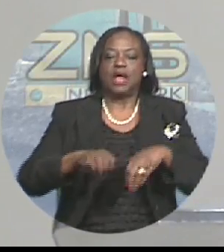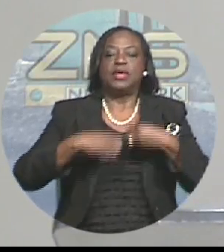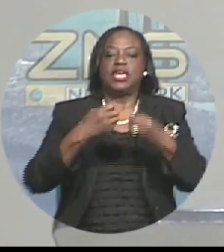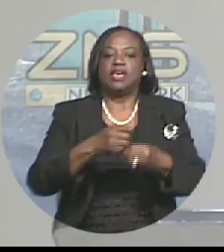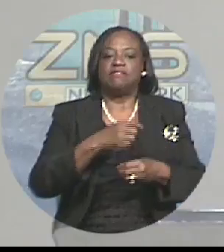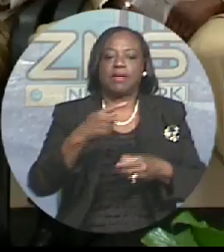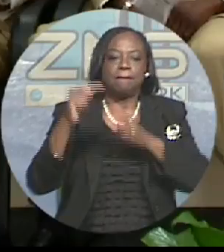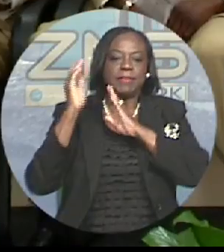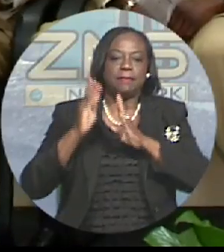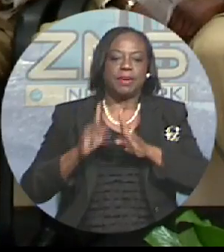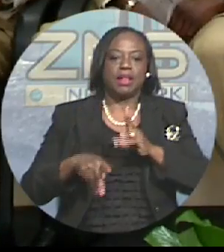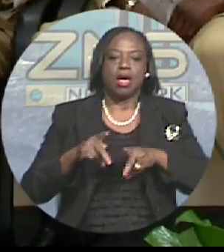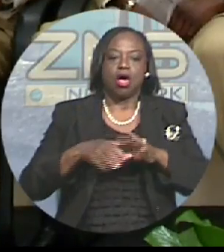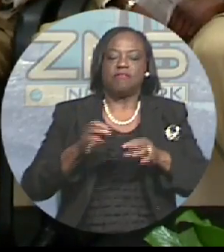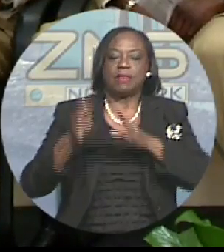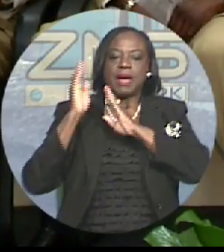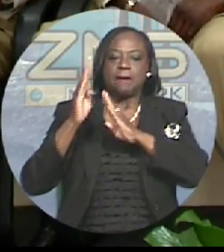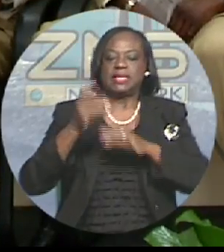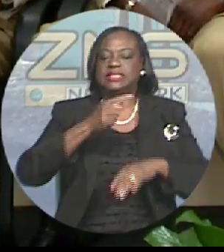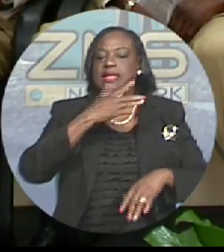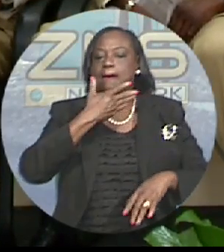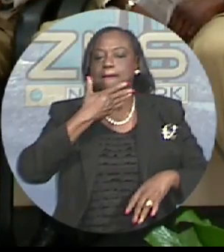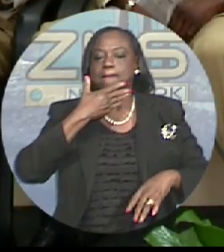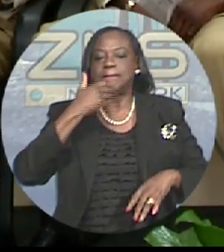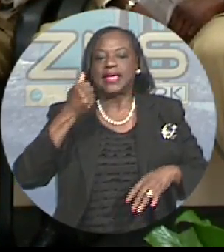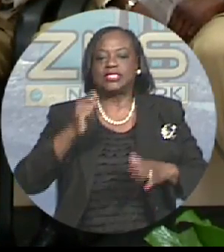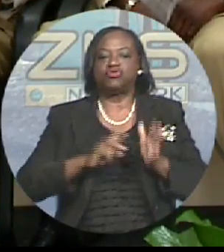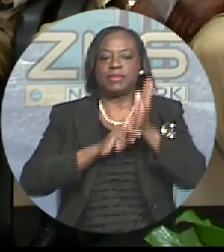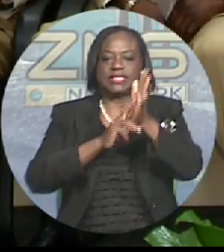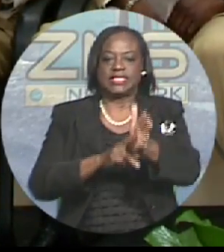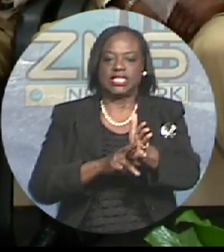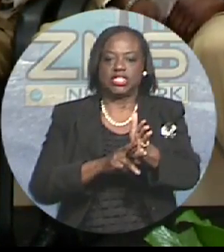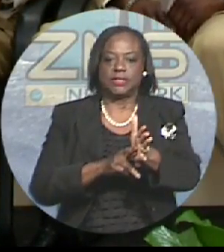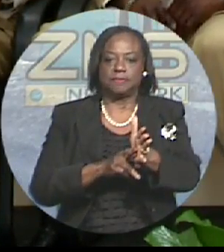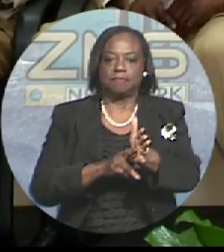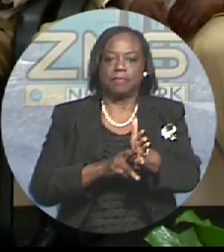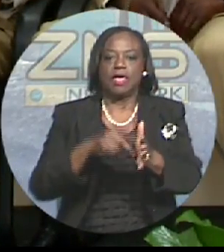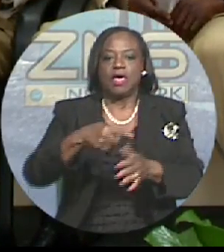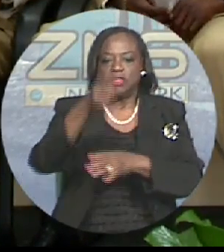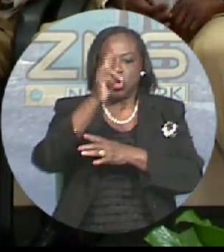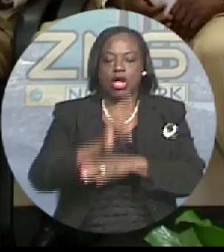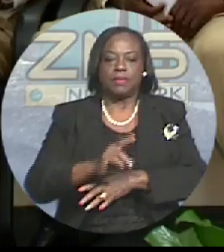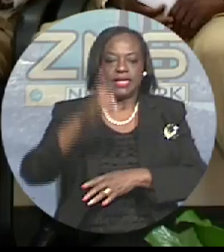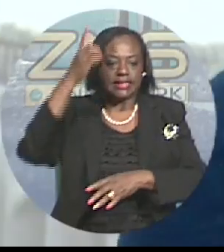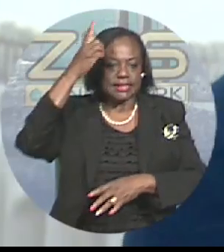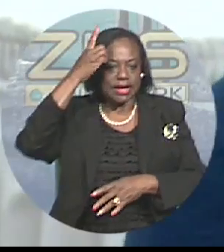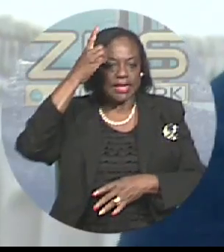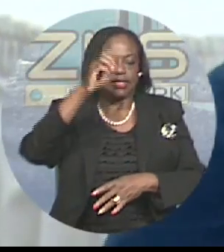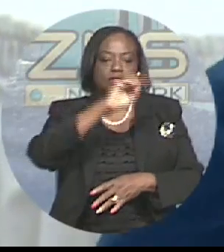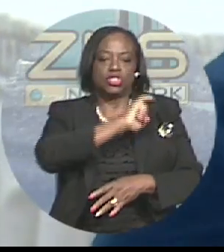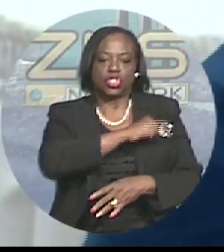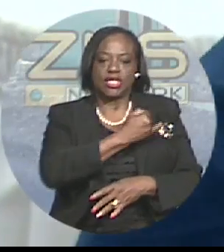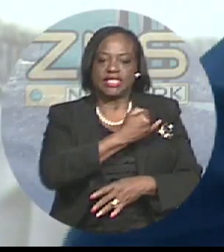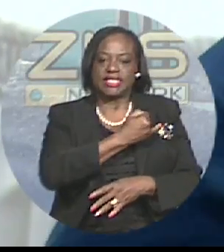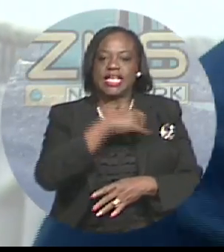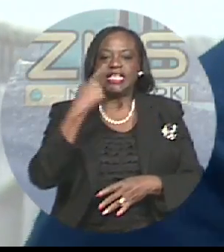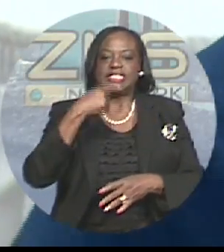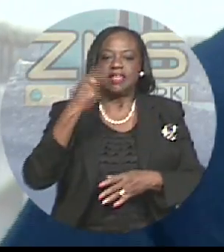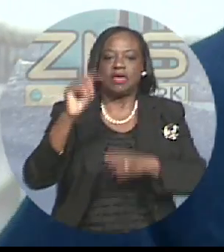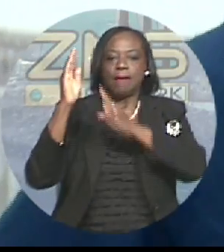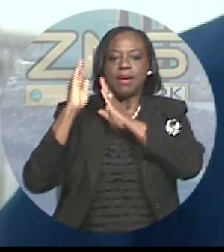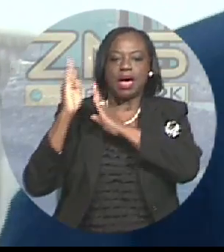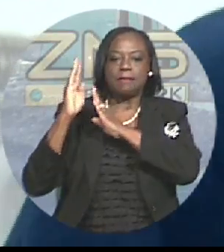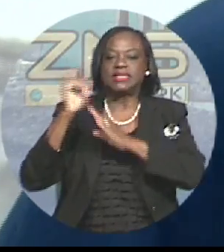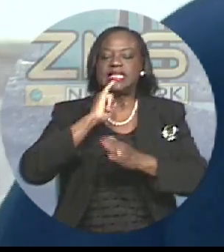best representation. Making the keynote address was the Minister of Youth, Sports and Culture, the Honorable Dr. Daniel Johnson, who pointed out that the Bahamas